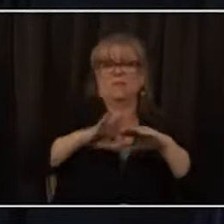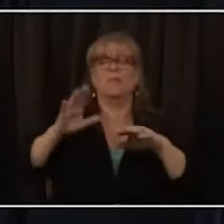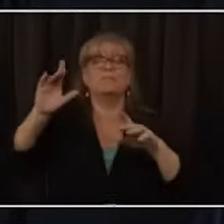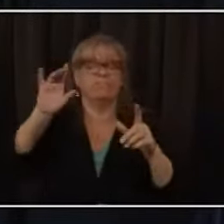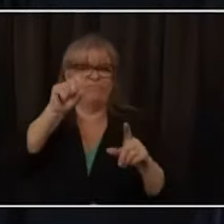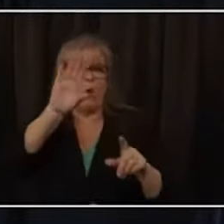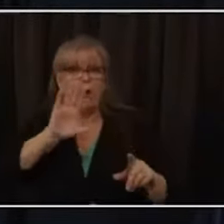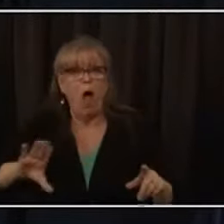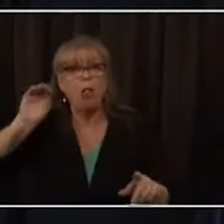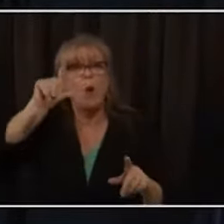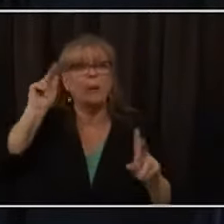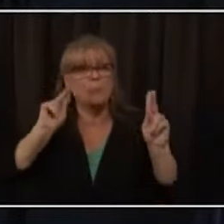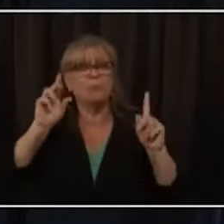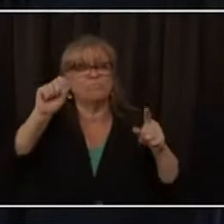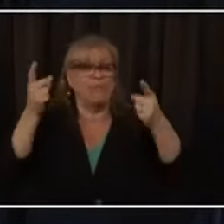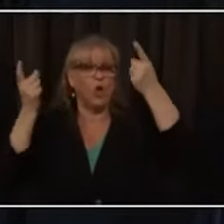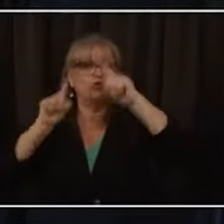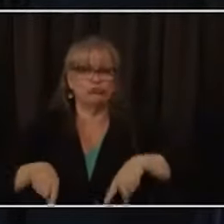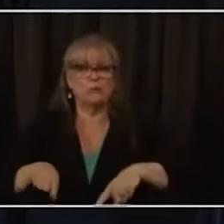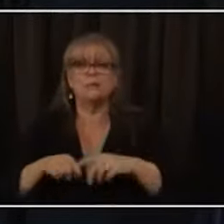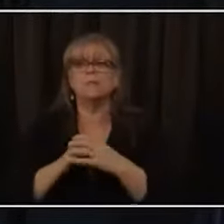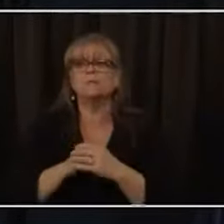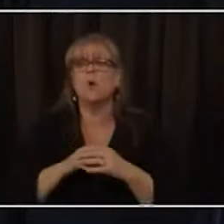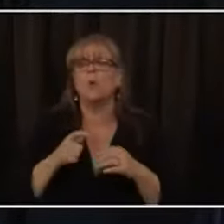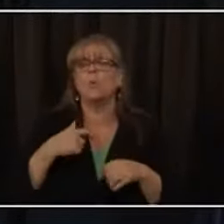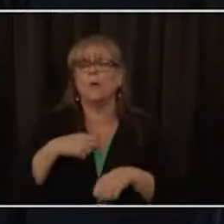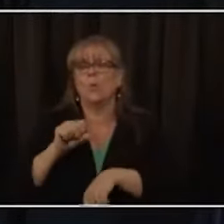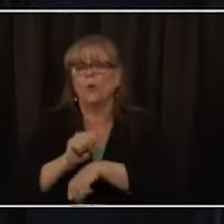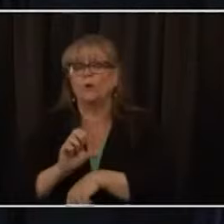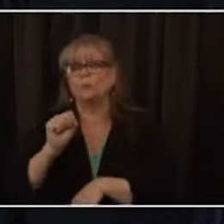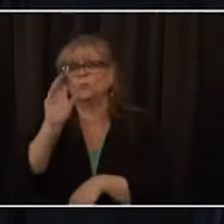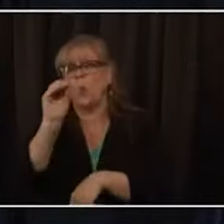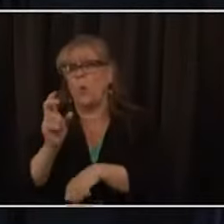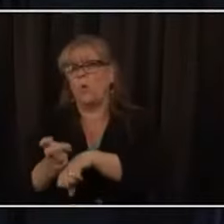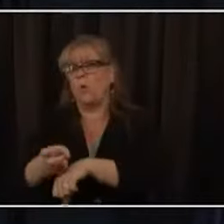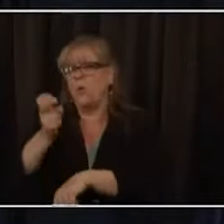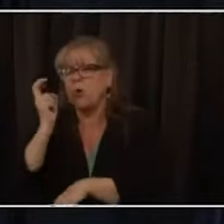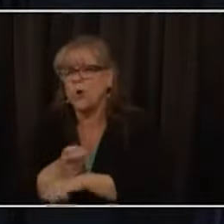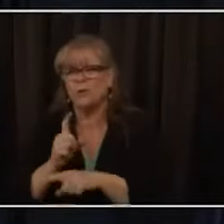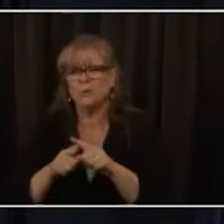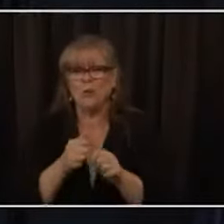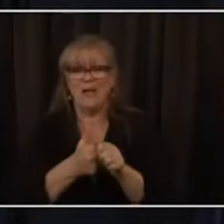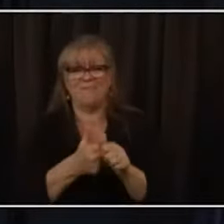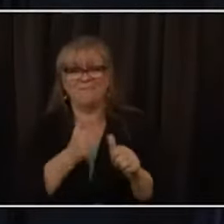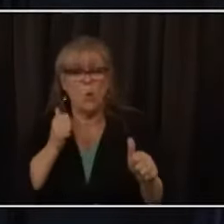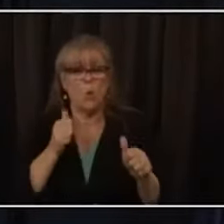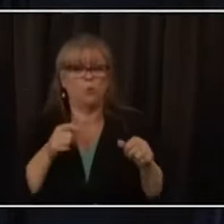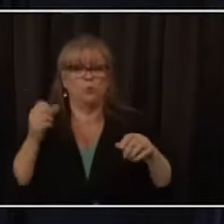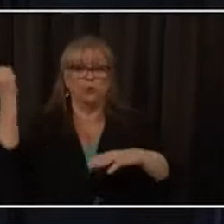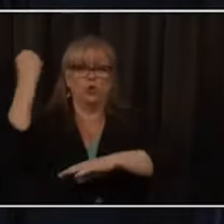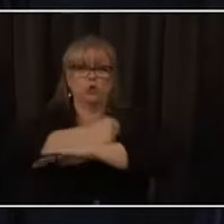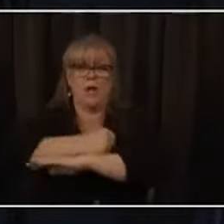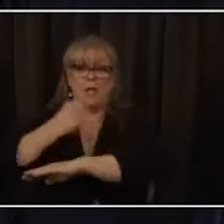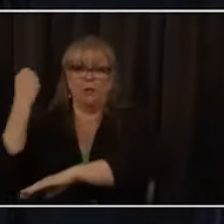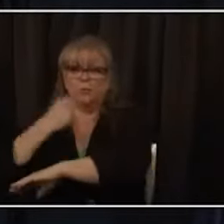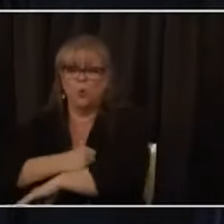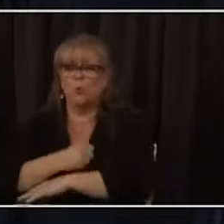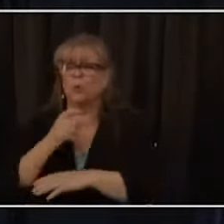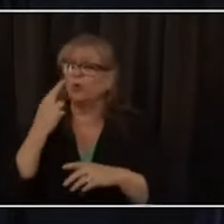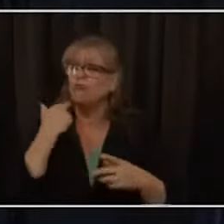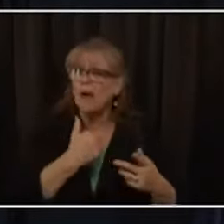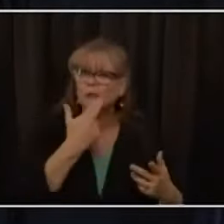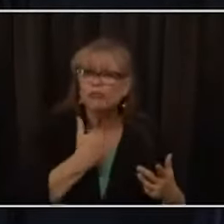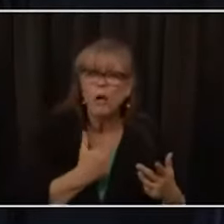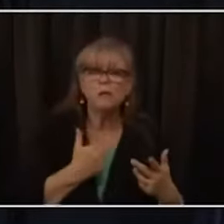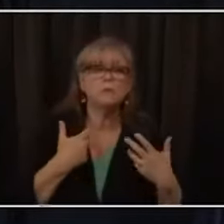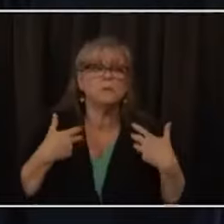We went through extraordinary measures to avoid closing indoor dining in restaurants. In many areas of the state, we work closely